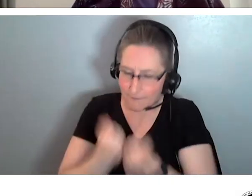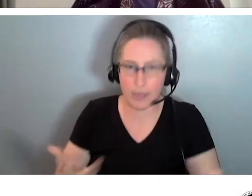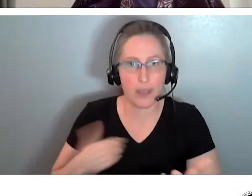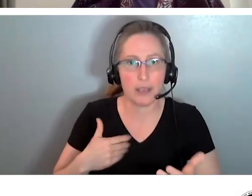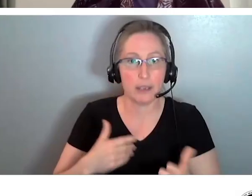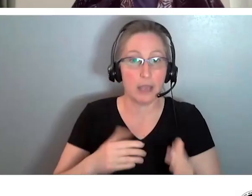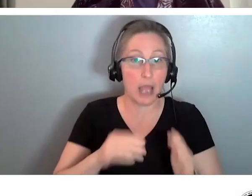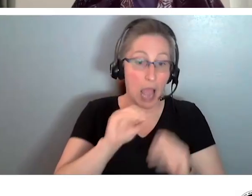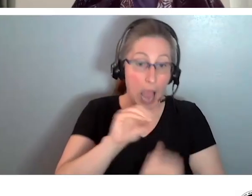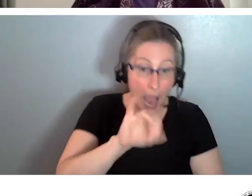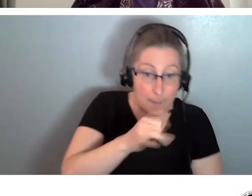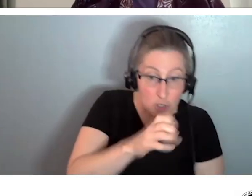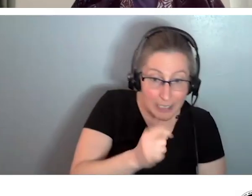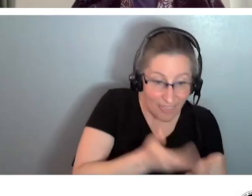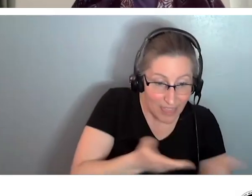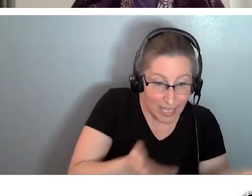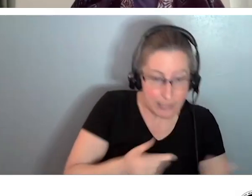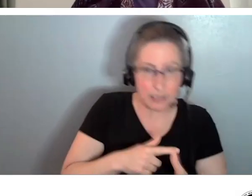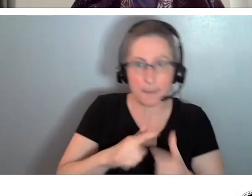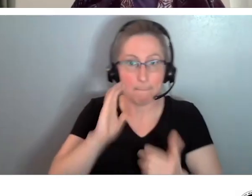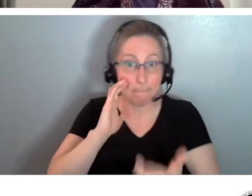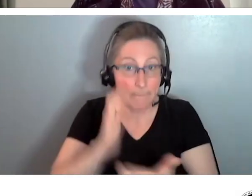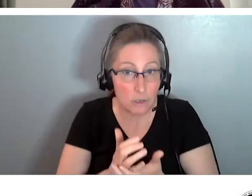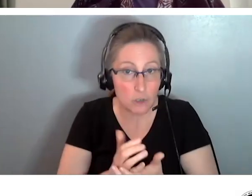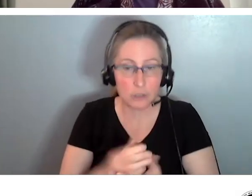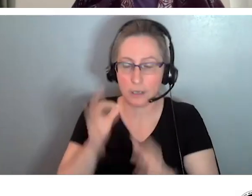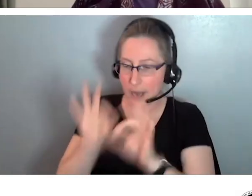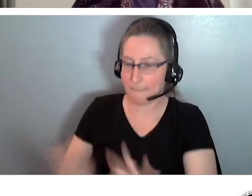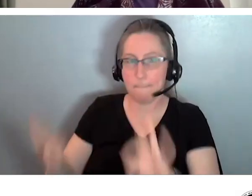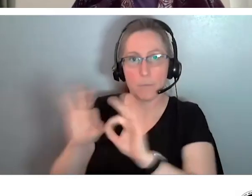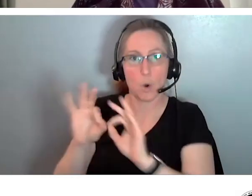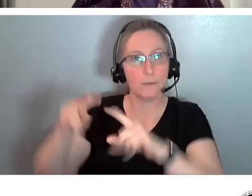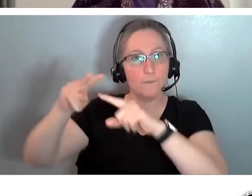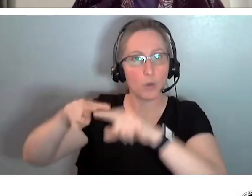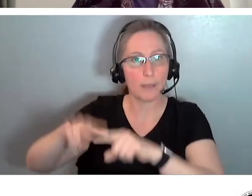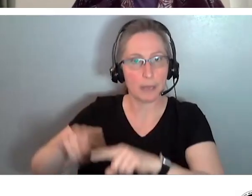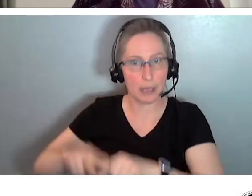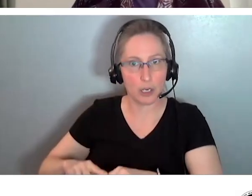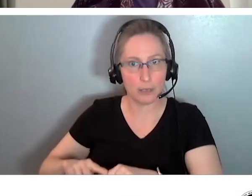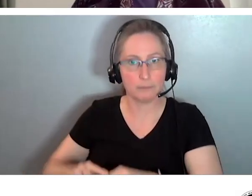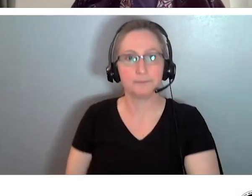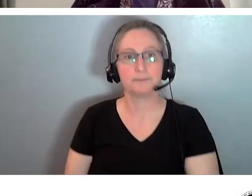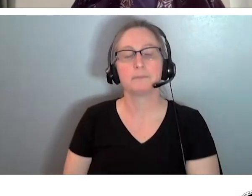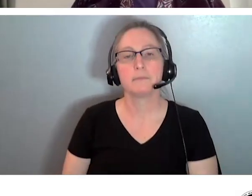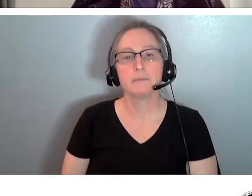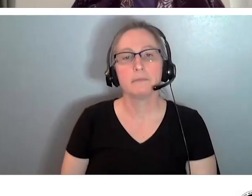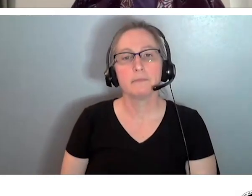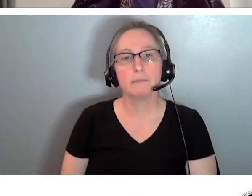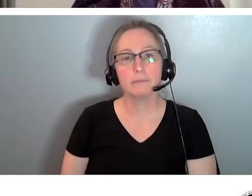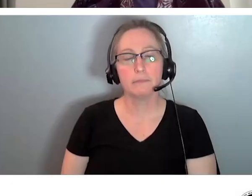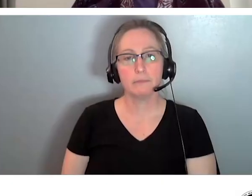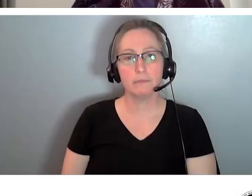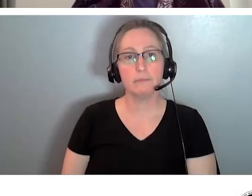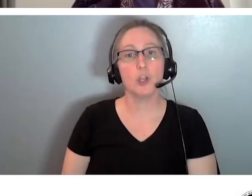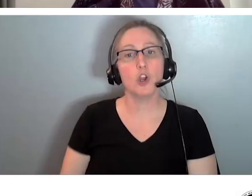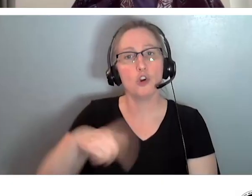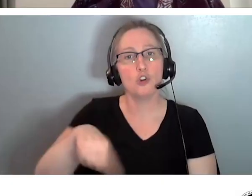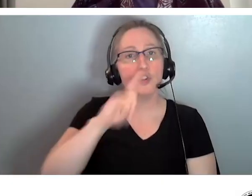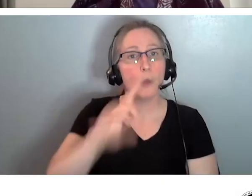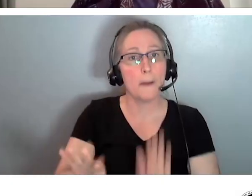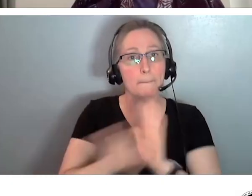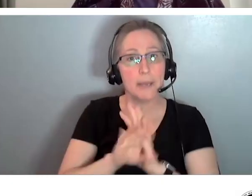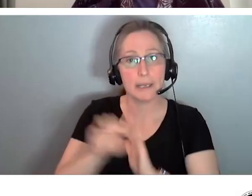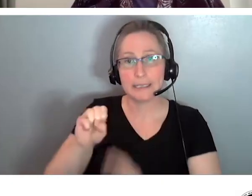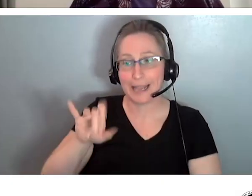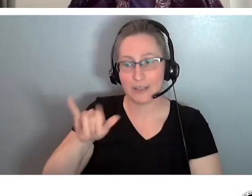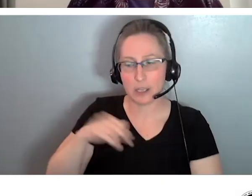objects, pictures, and the key vocabulary that you represent. You will determine saliency